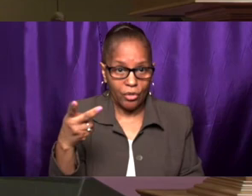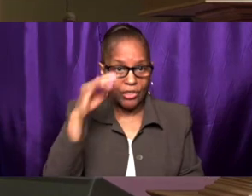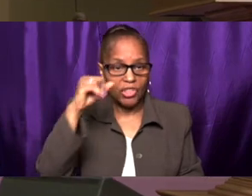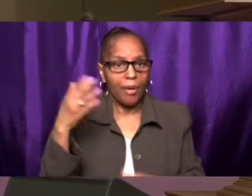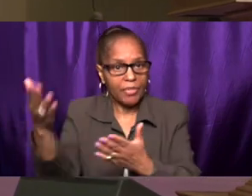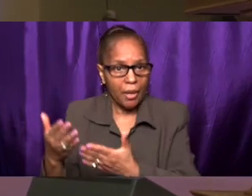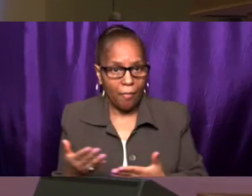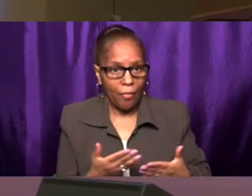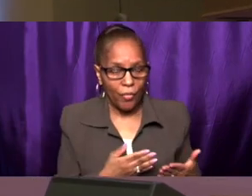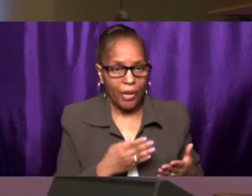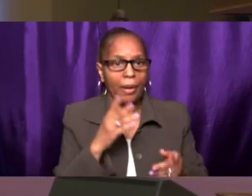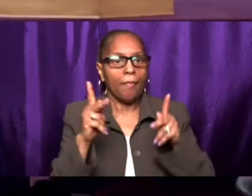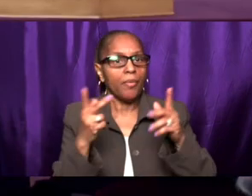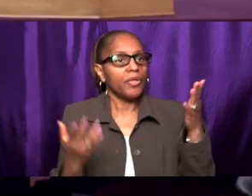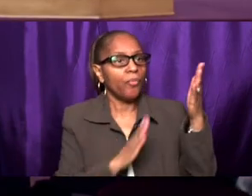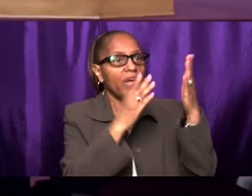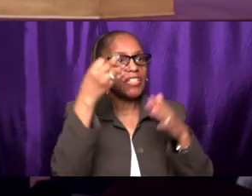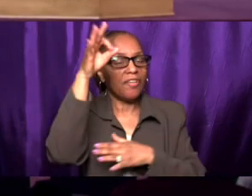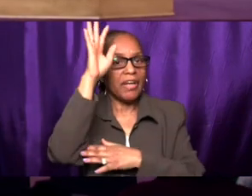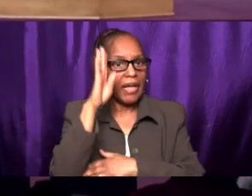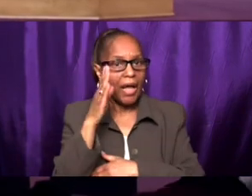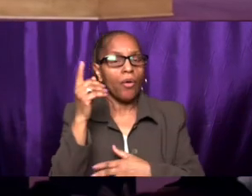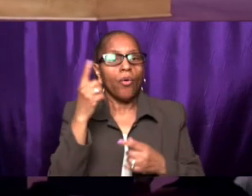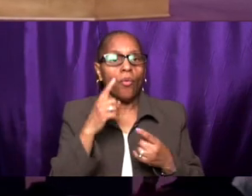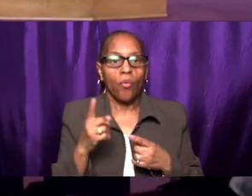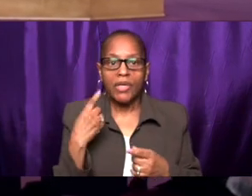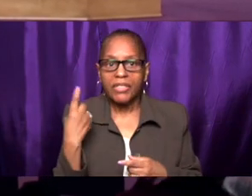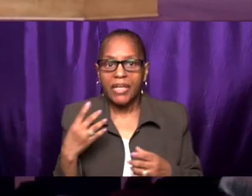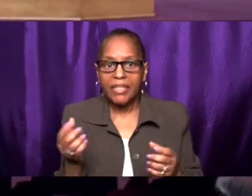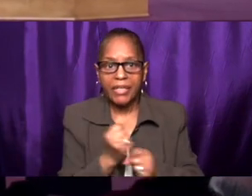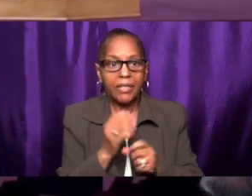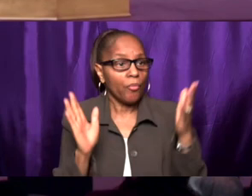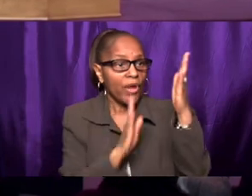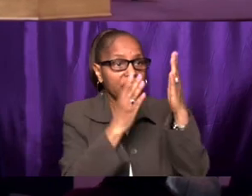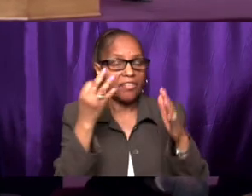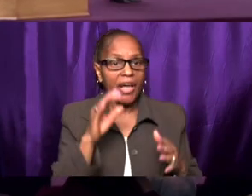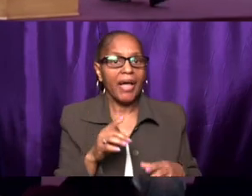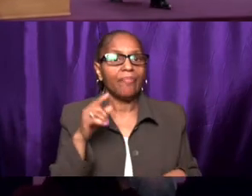God. Once they get in the presence of God, get your behind out the way.